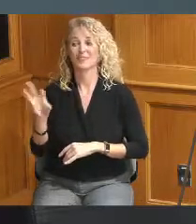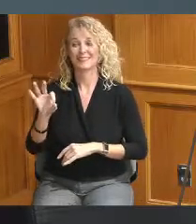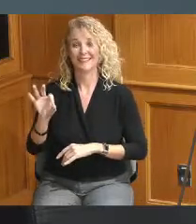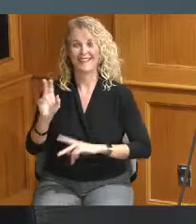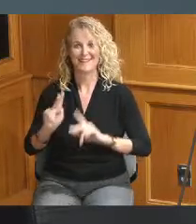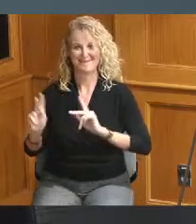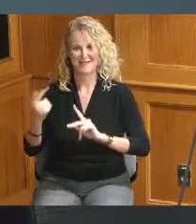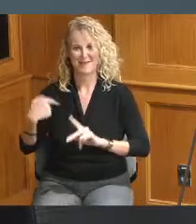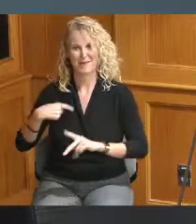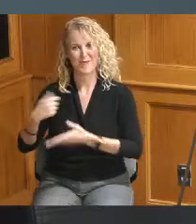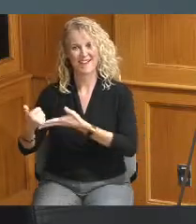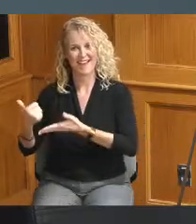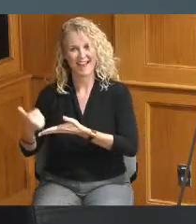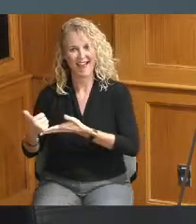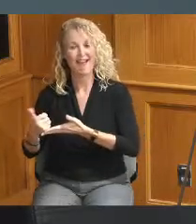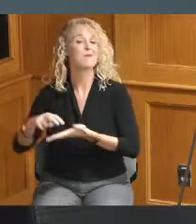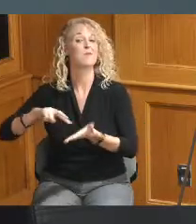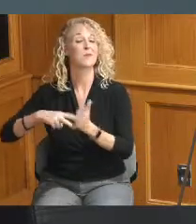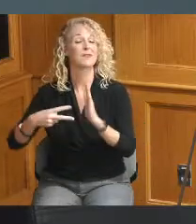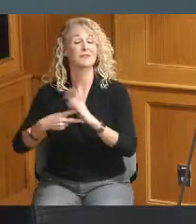269, which is a total of